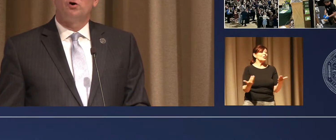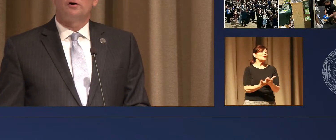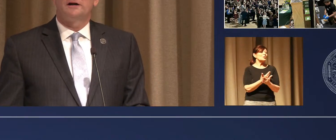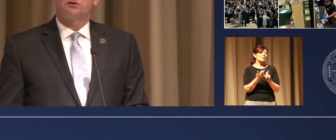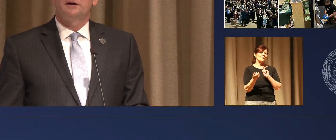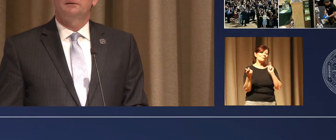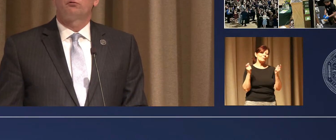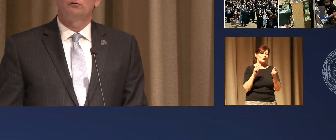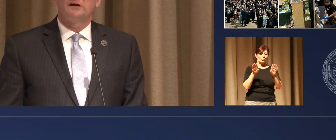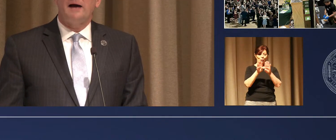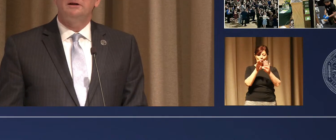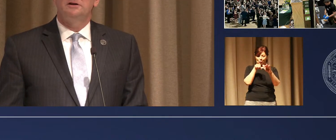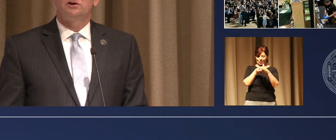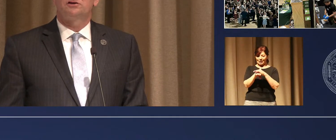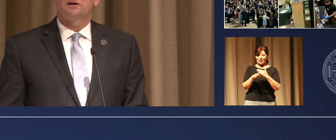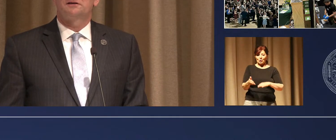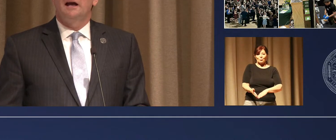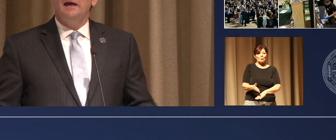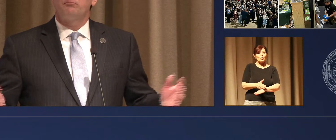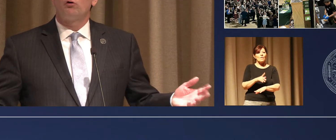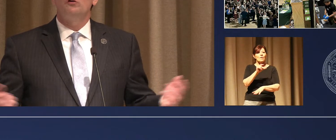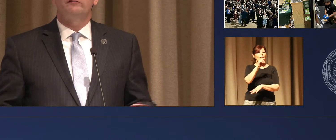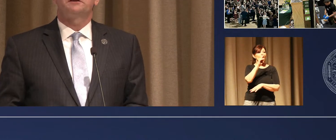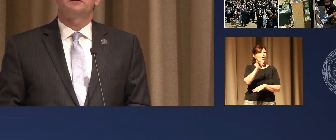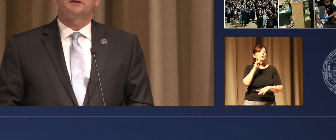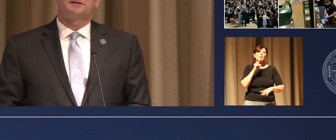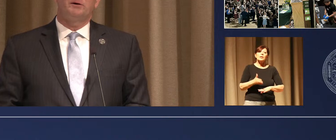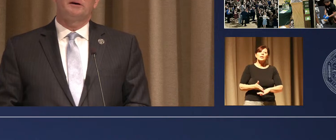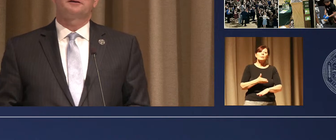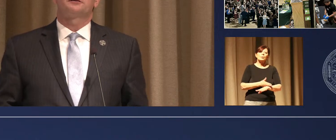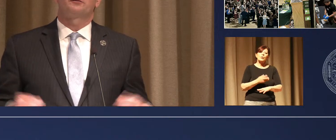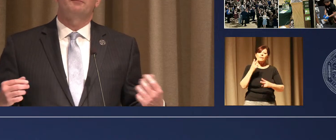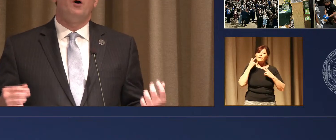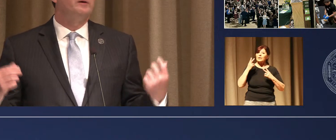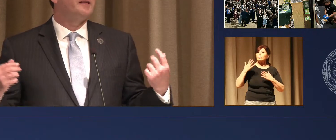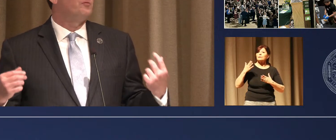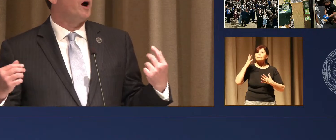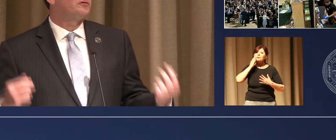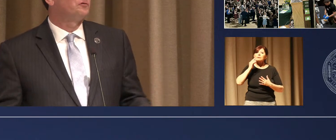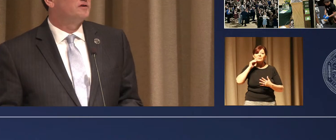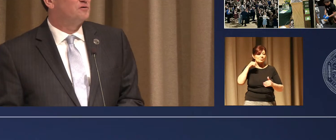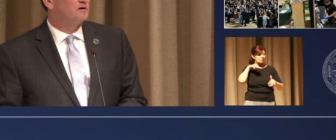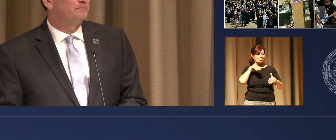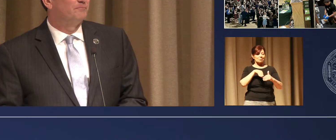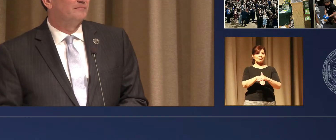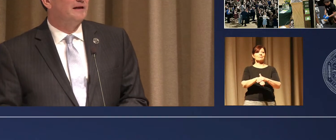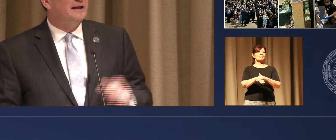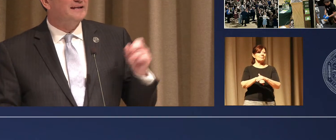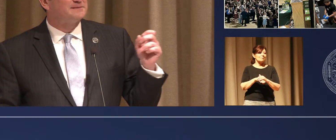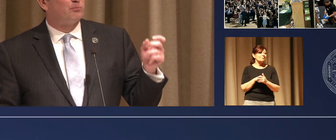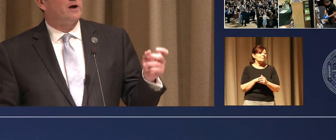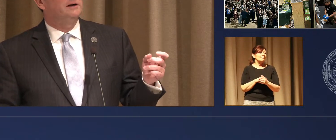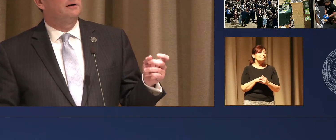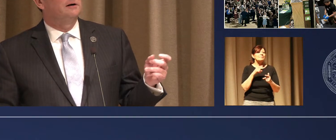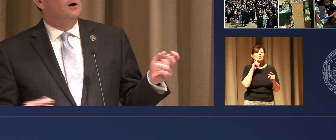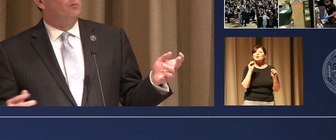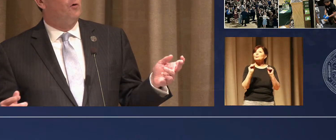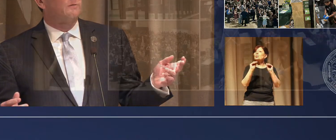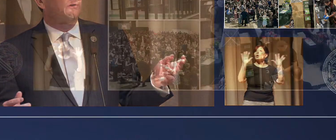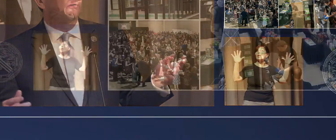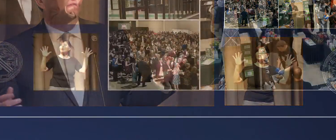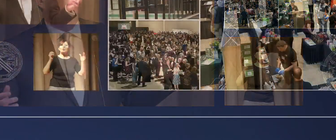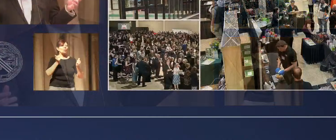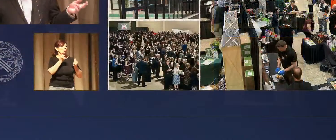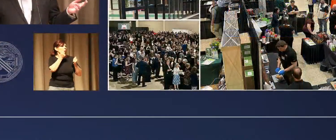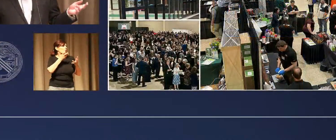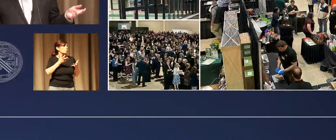reconfigured door entry and improved lobby logistics improve visitors' experiences from the moment they walk through the door. It's brighter,